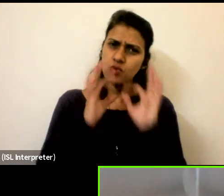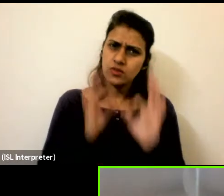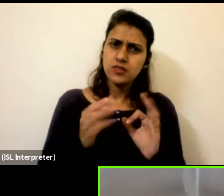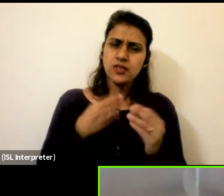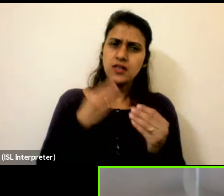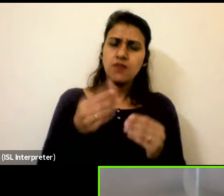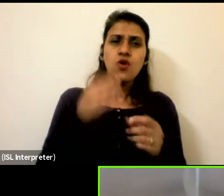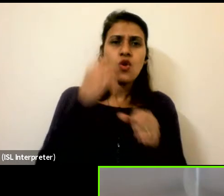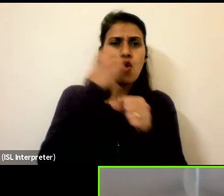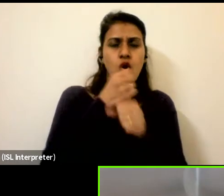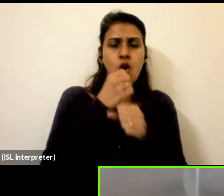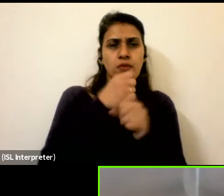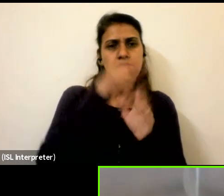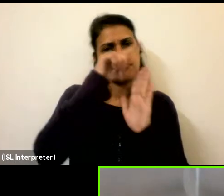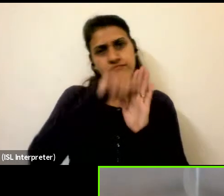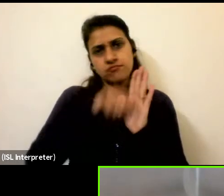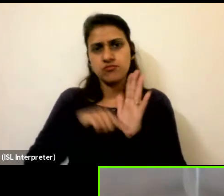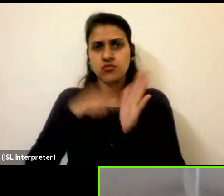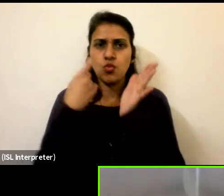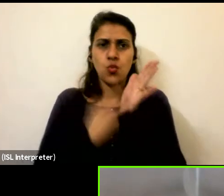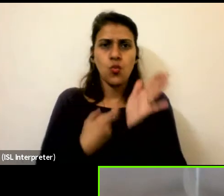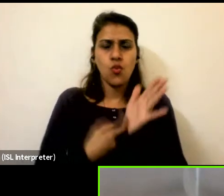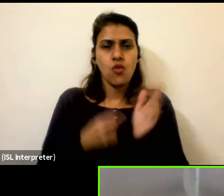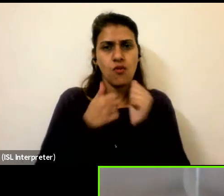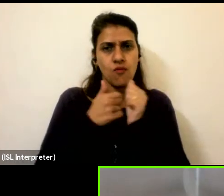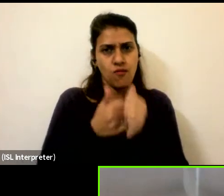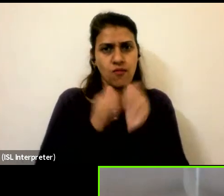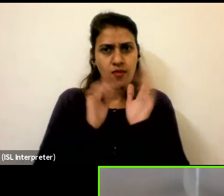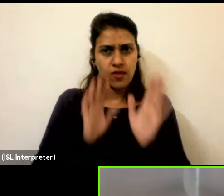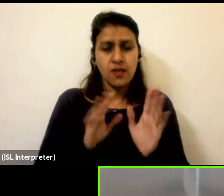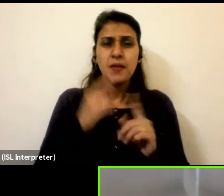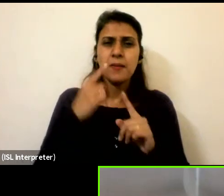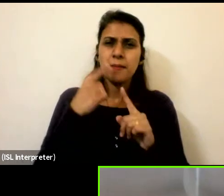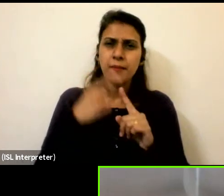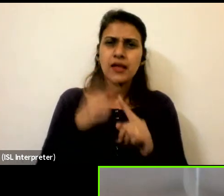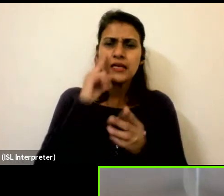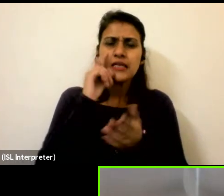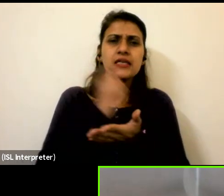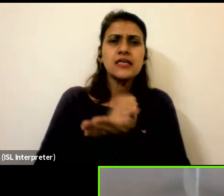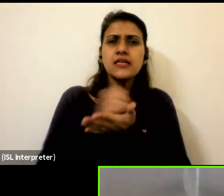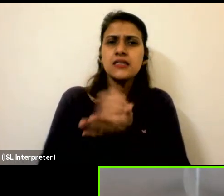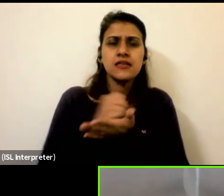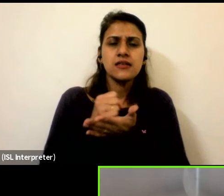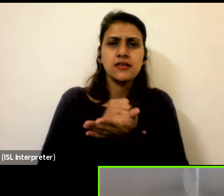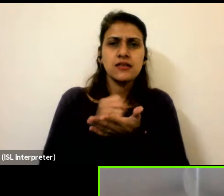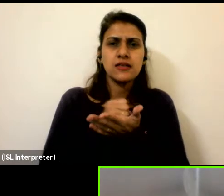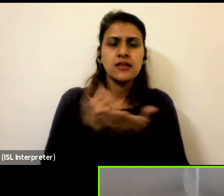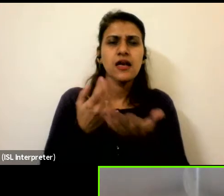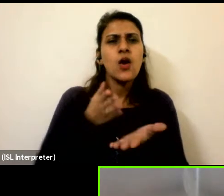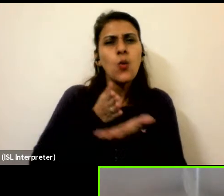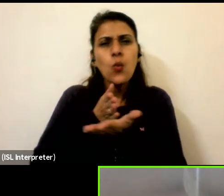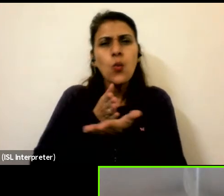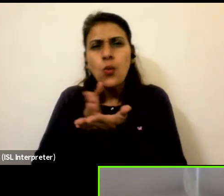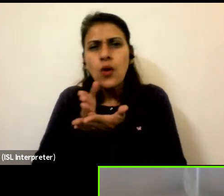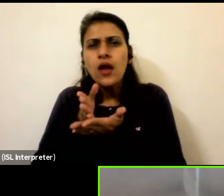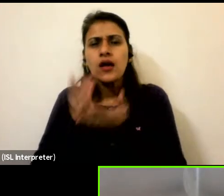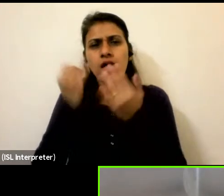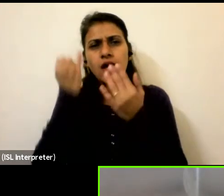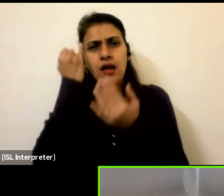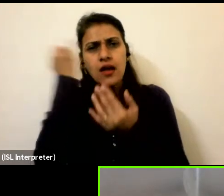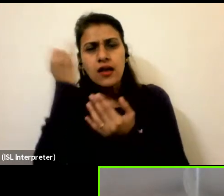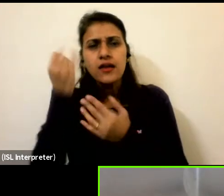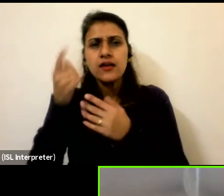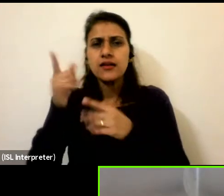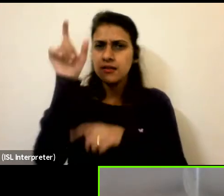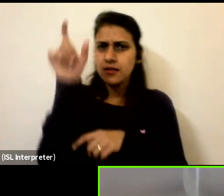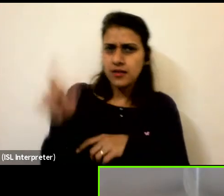government norms, but what we never really tried to do was try to find ways in which the abilities